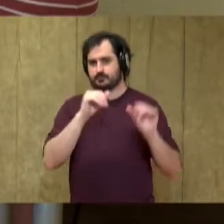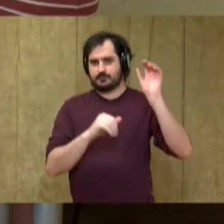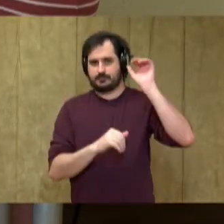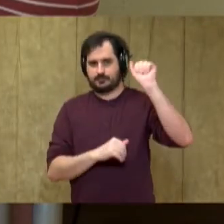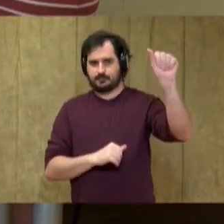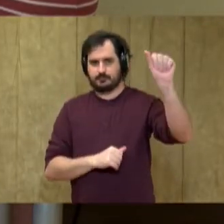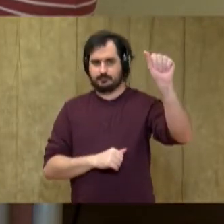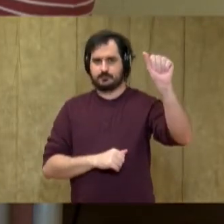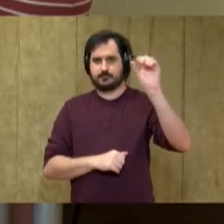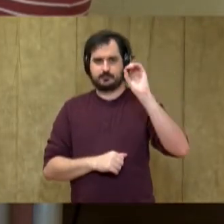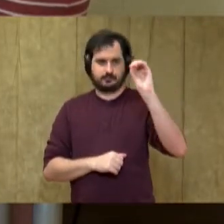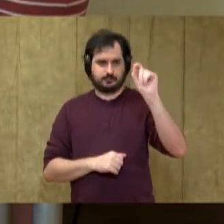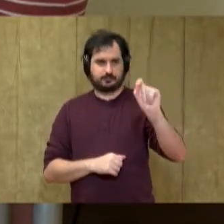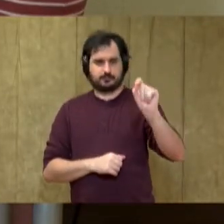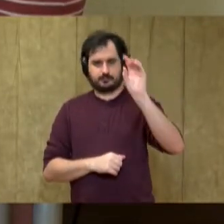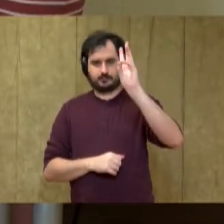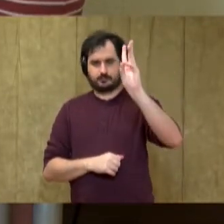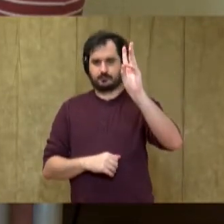6/10ths equals